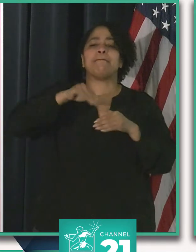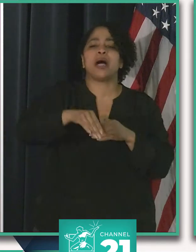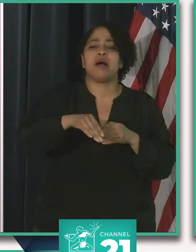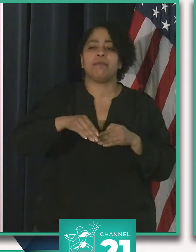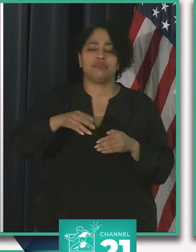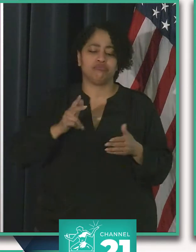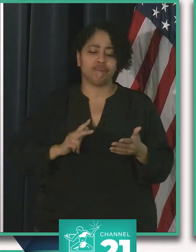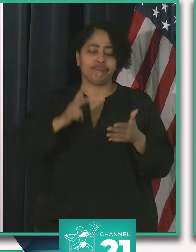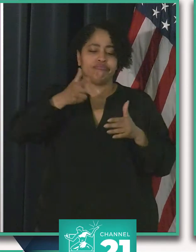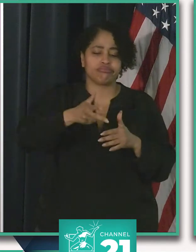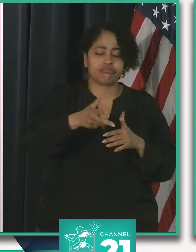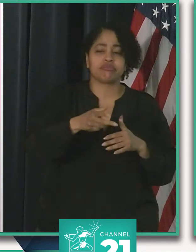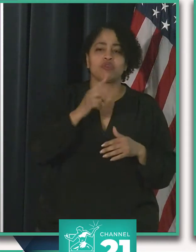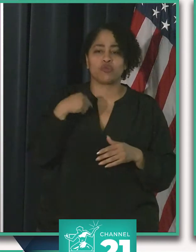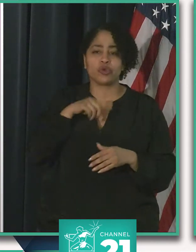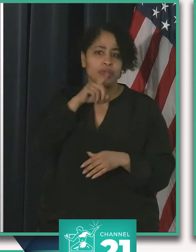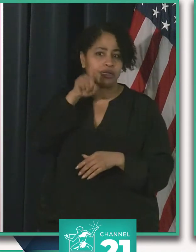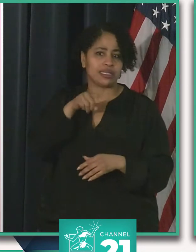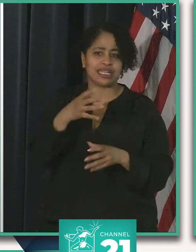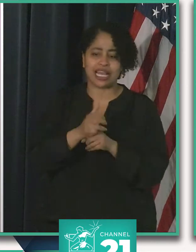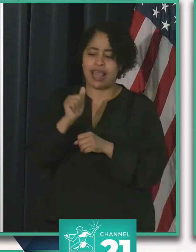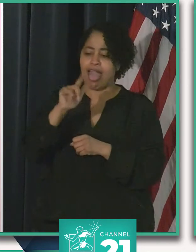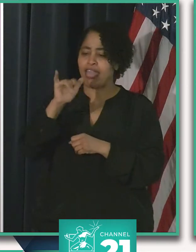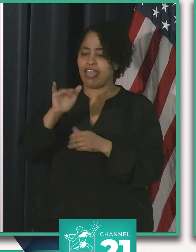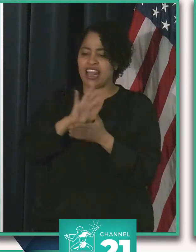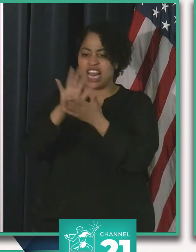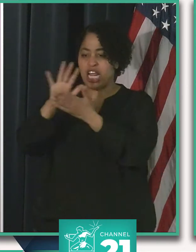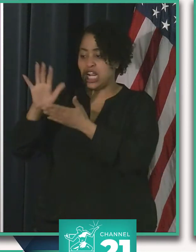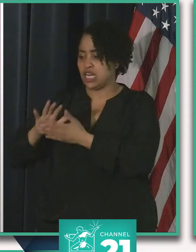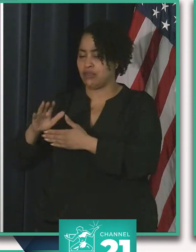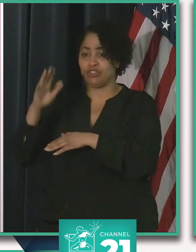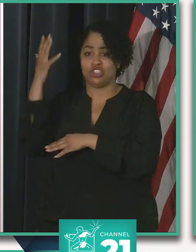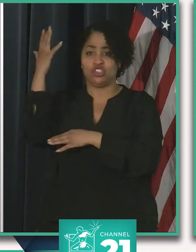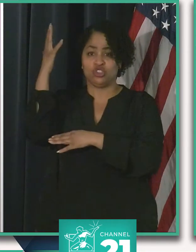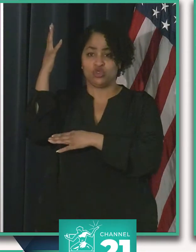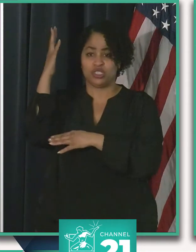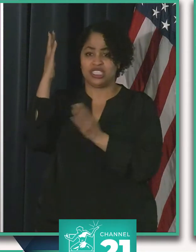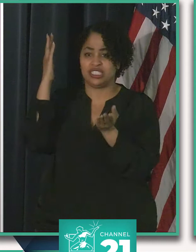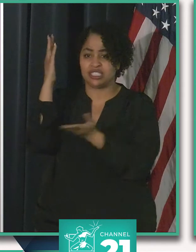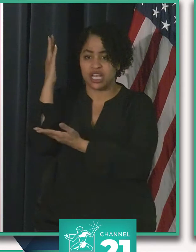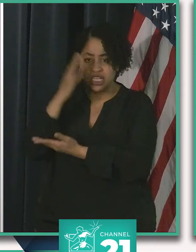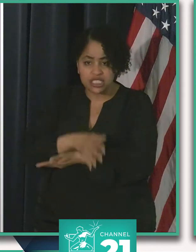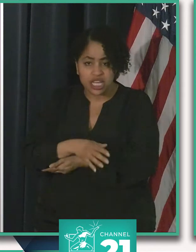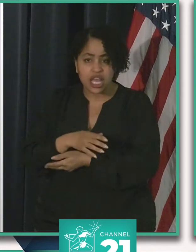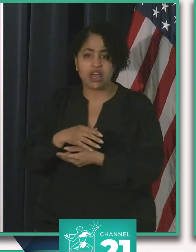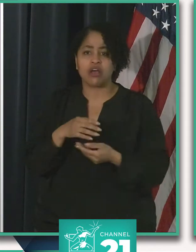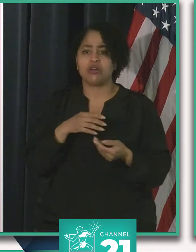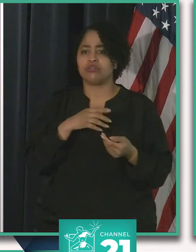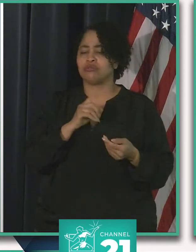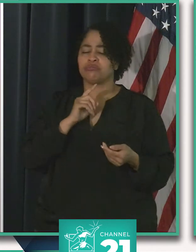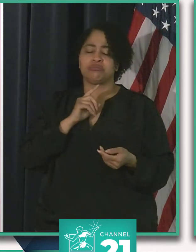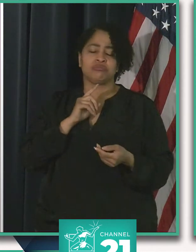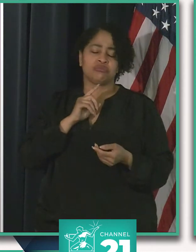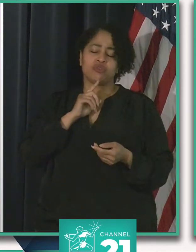welcome. She got the alley cleaned up, all the trees cut down and stuff. Really appreciate that.